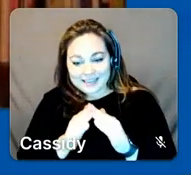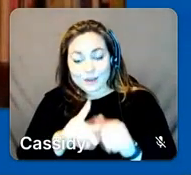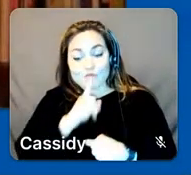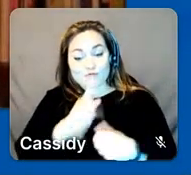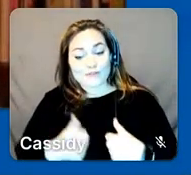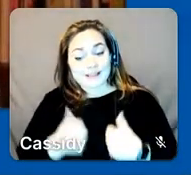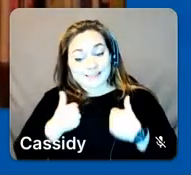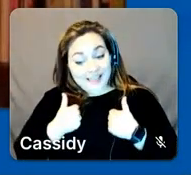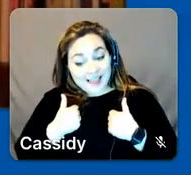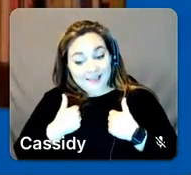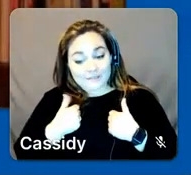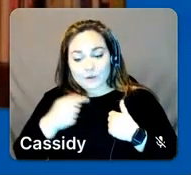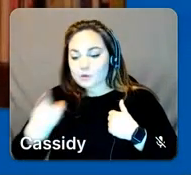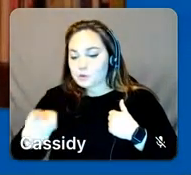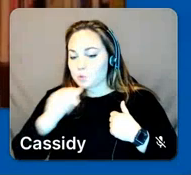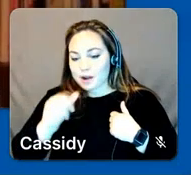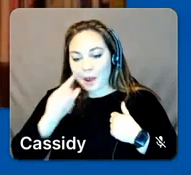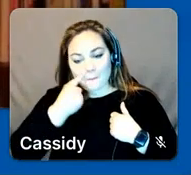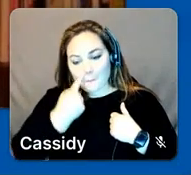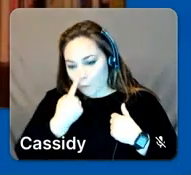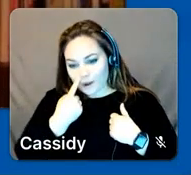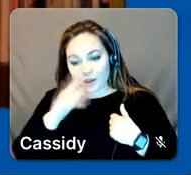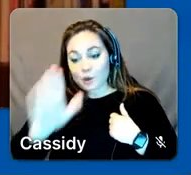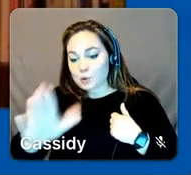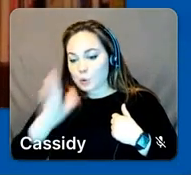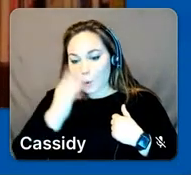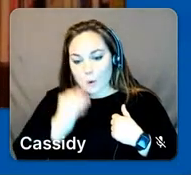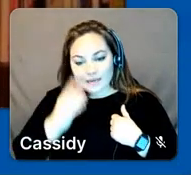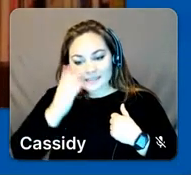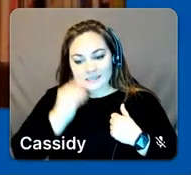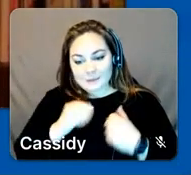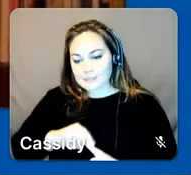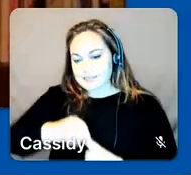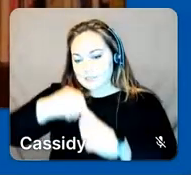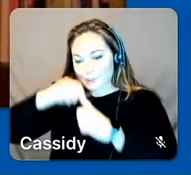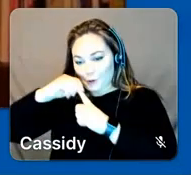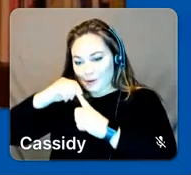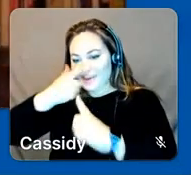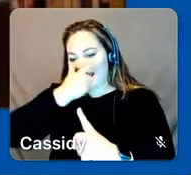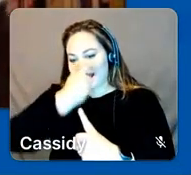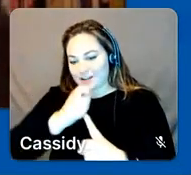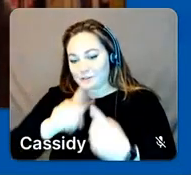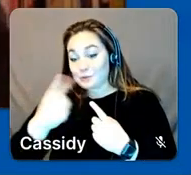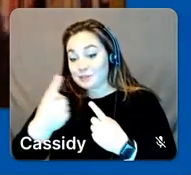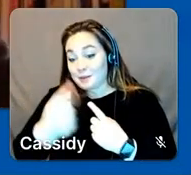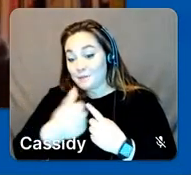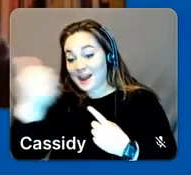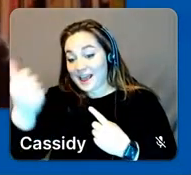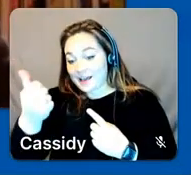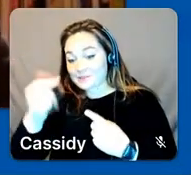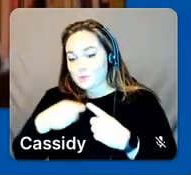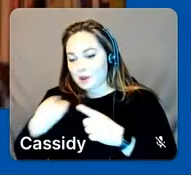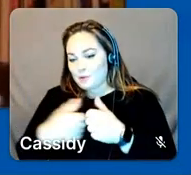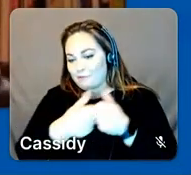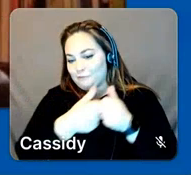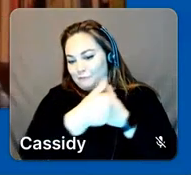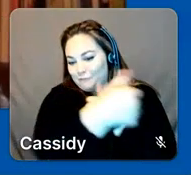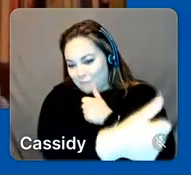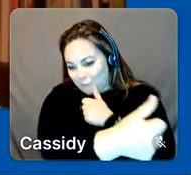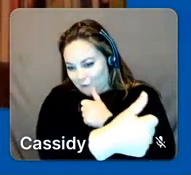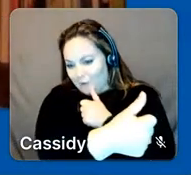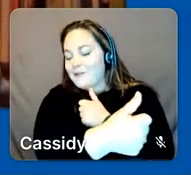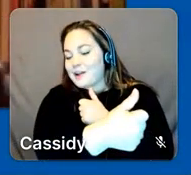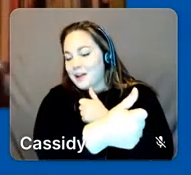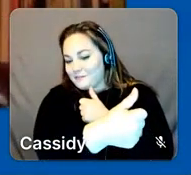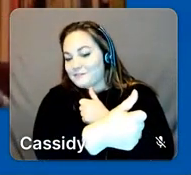that you are not boring. Your experience is unique and interesting to someone else. Once you get far enough away in